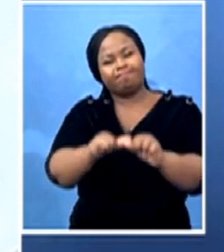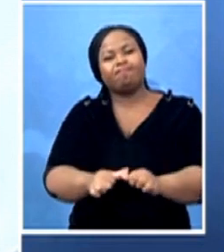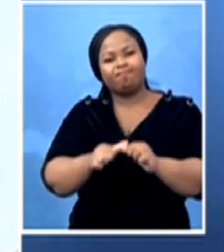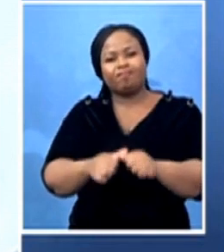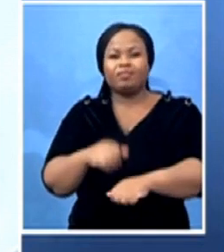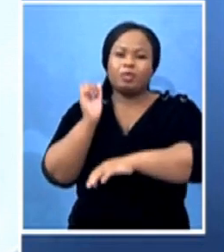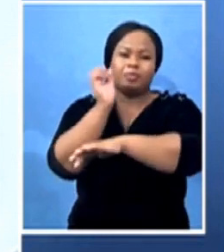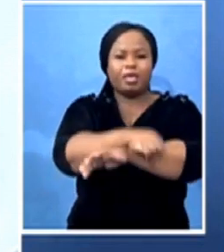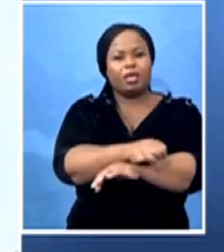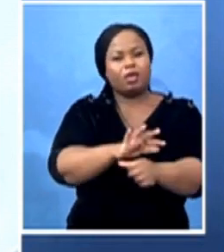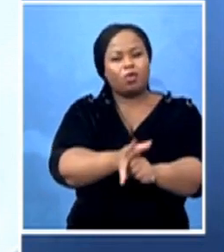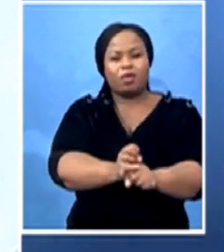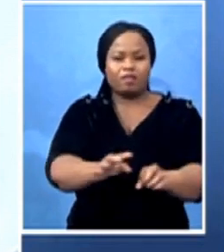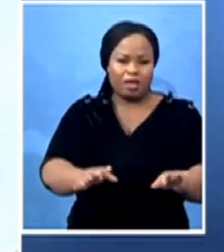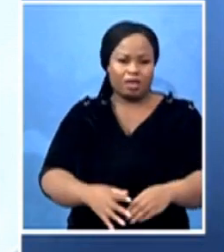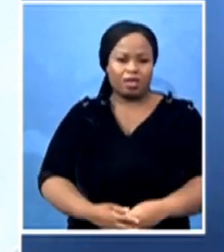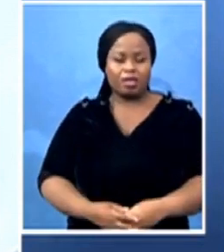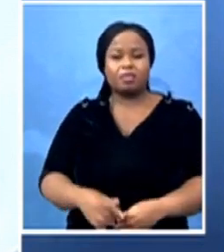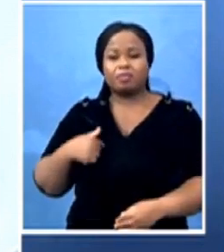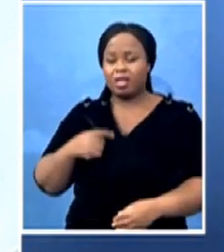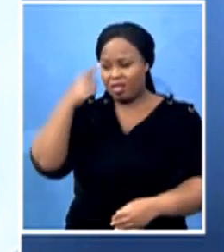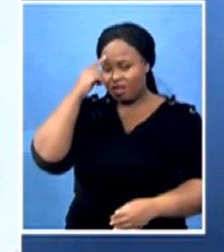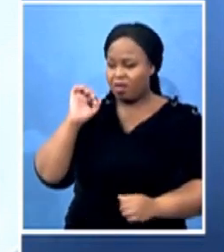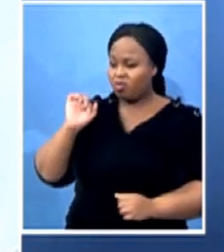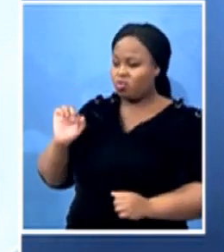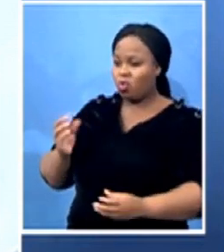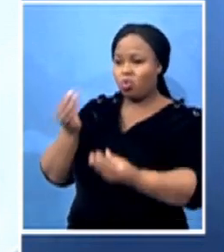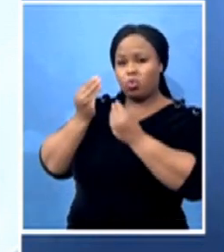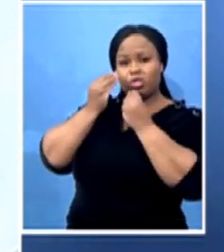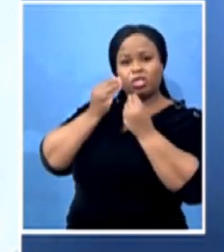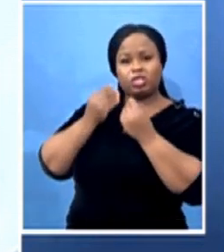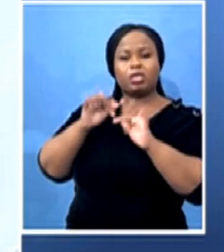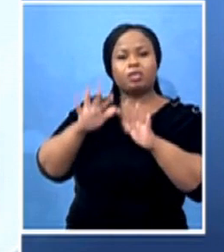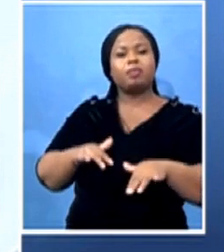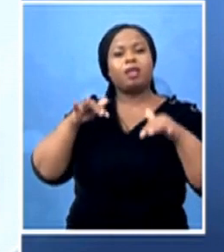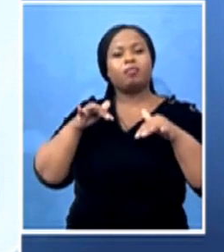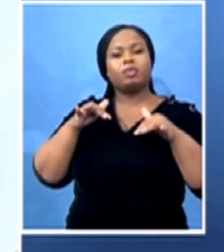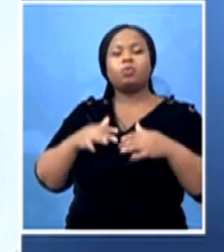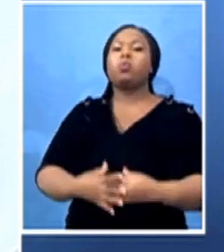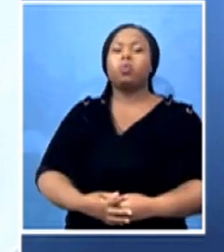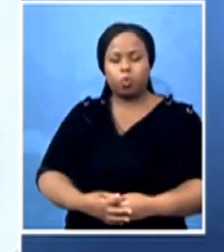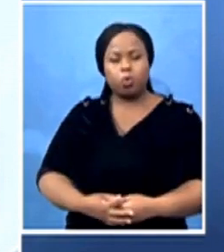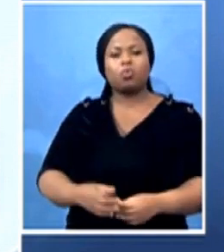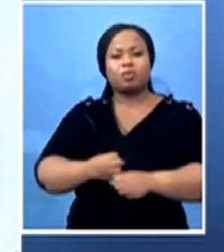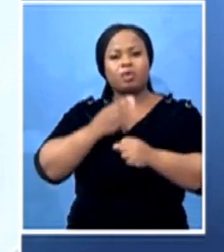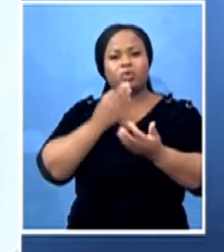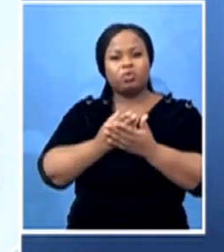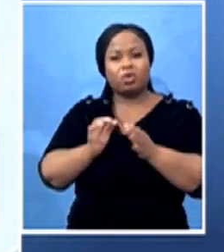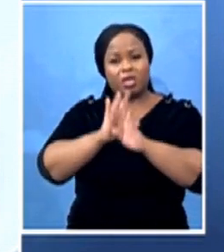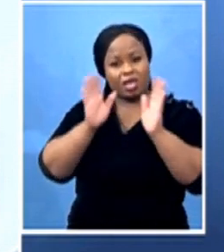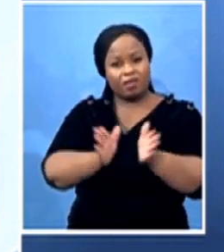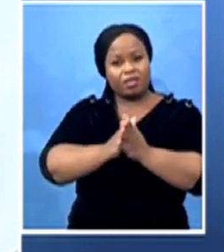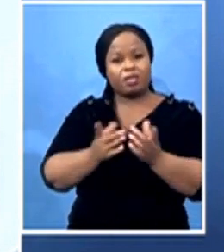your teachings in parliament will make sure that we are watchful, that we will not allow any space